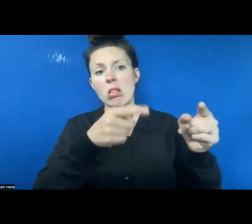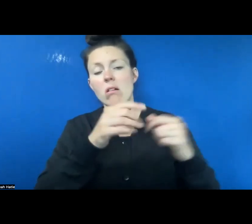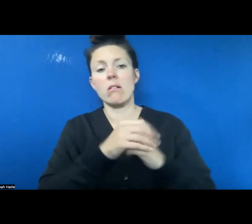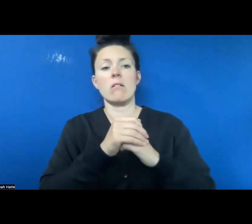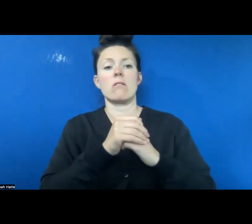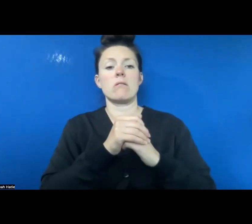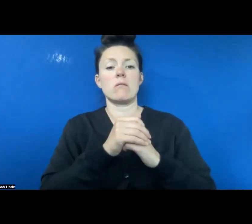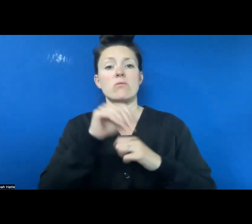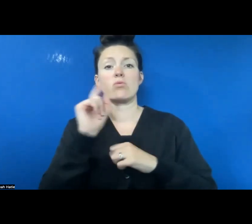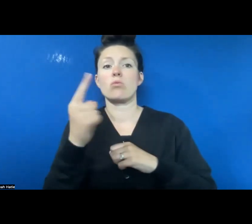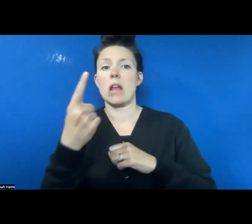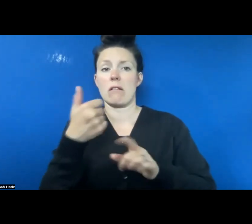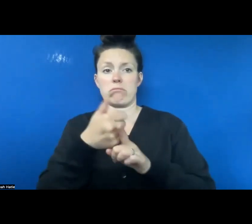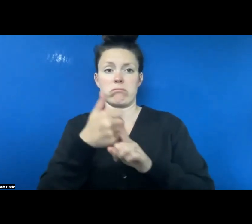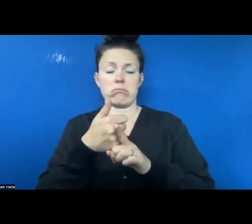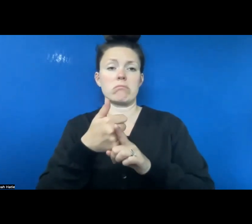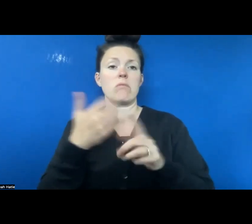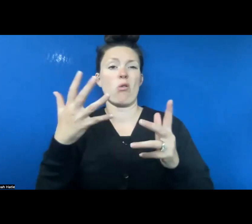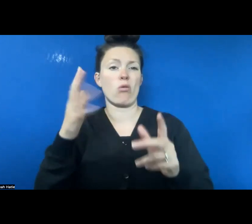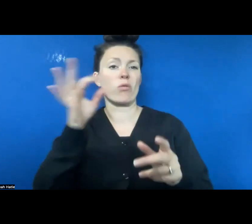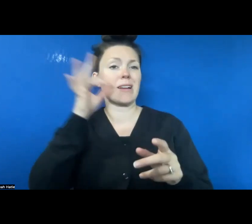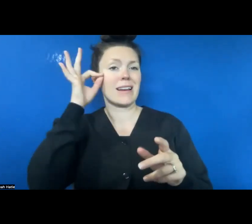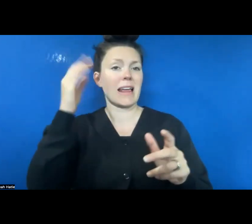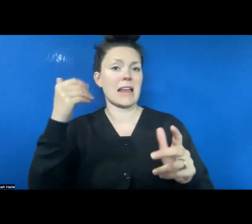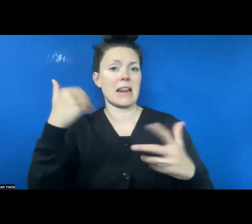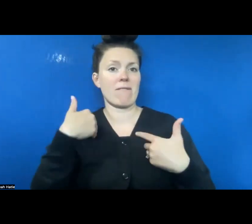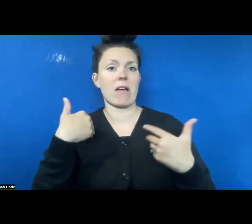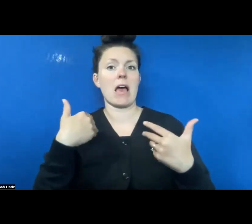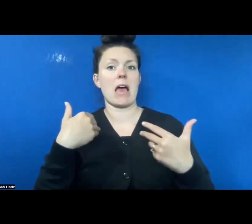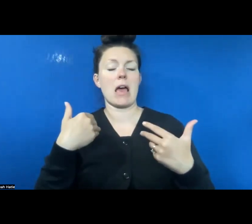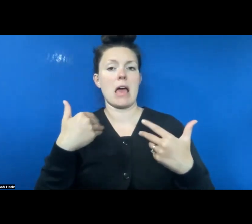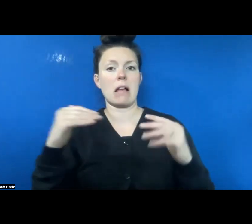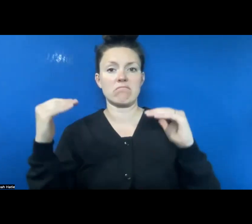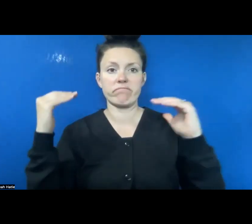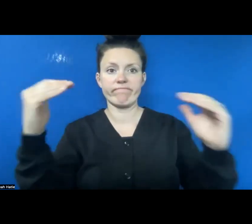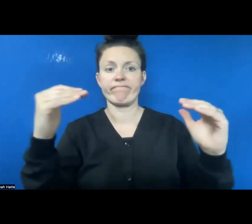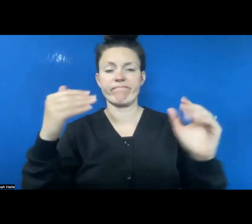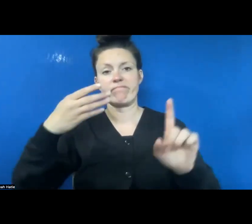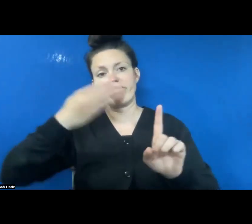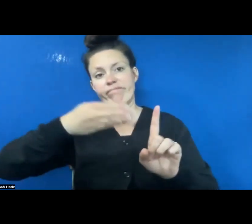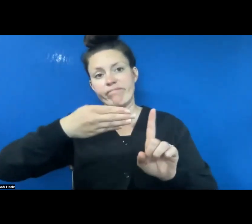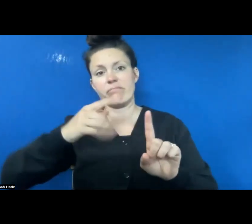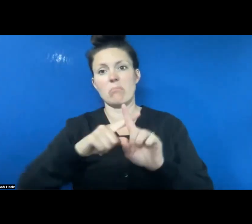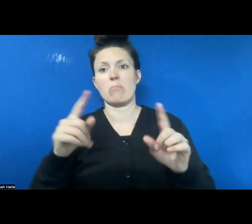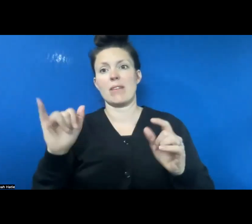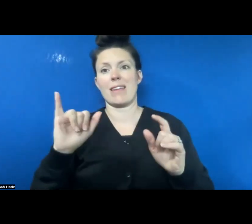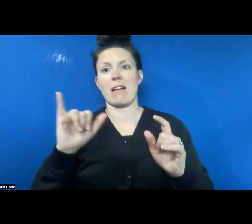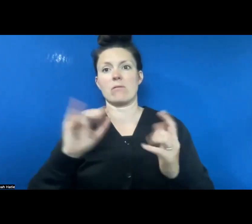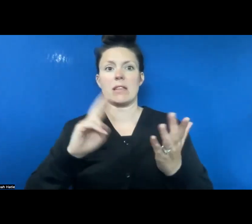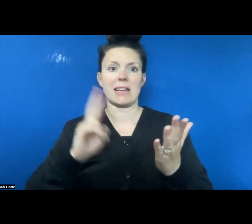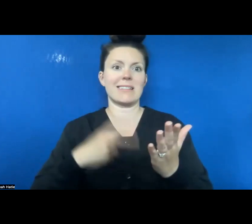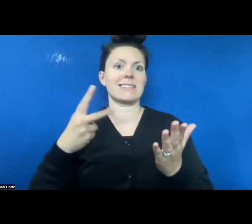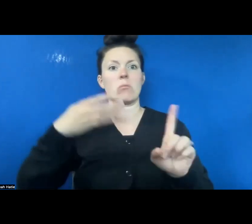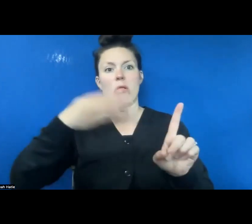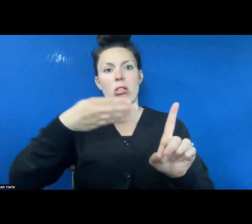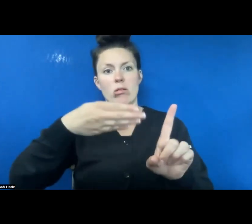fact of being Native that put a target on them, but there was a double target on them because they were members of